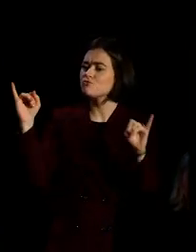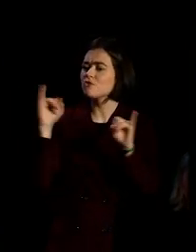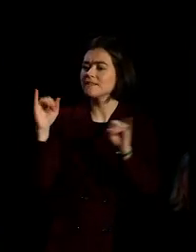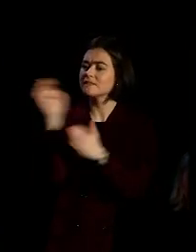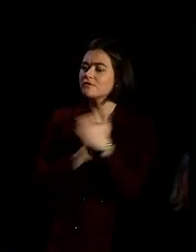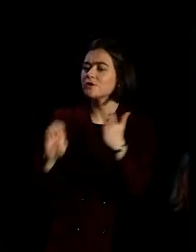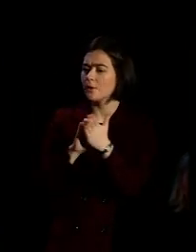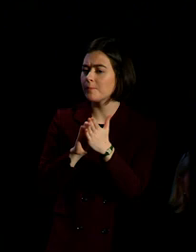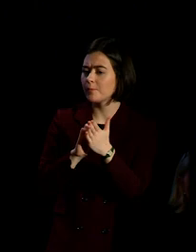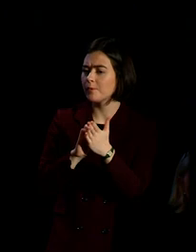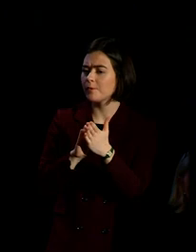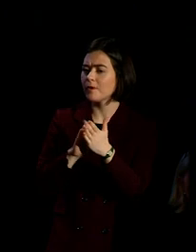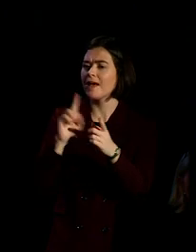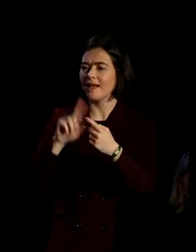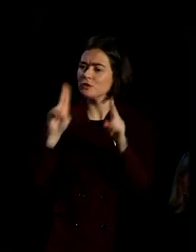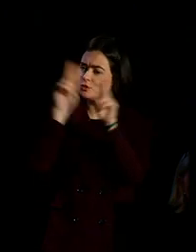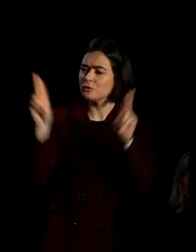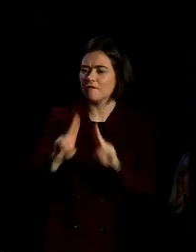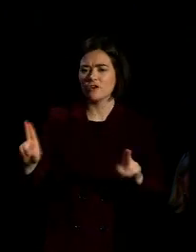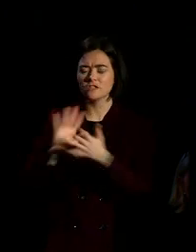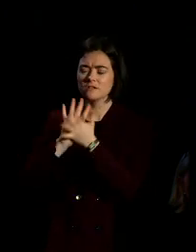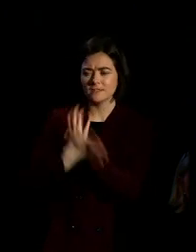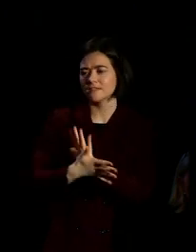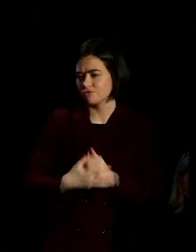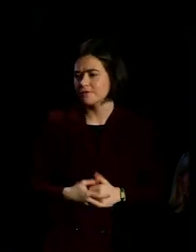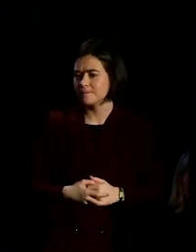Europe and a universal catastrophe.